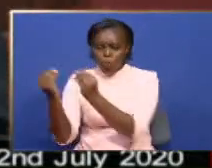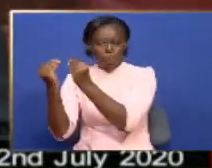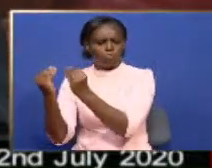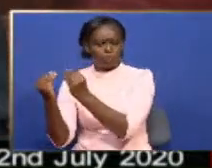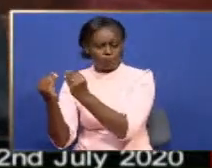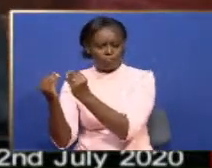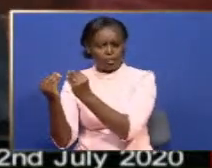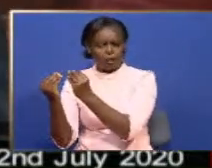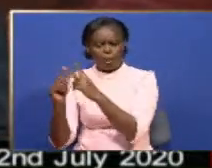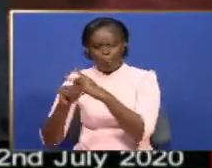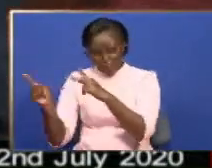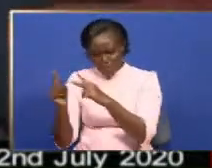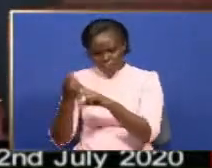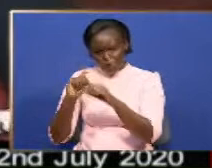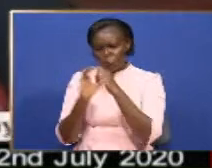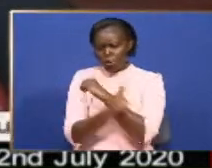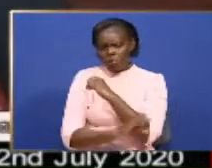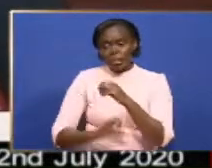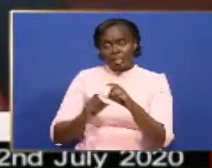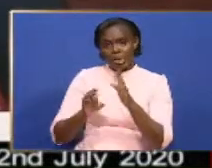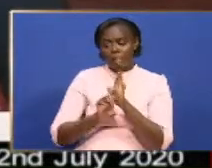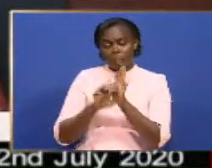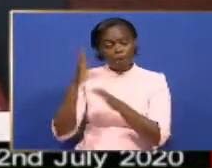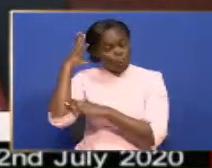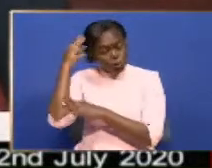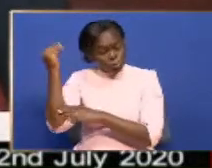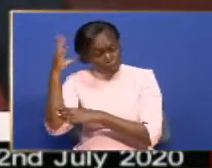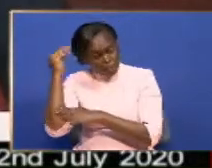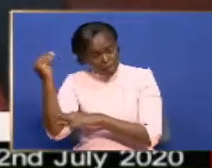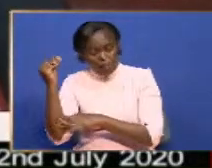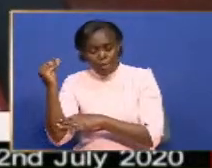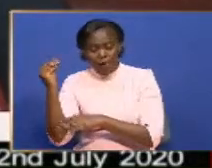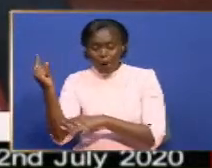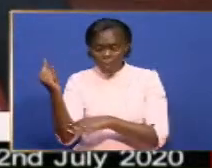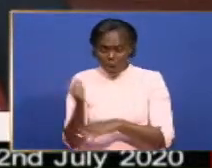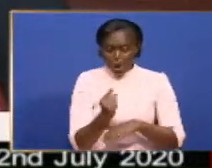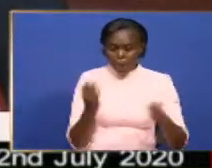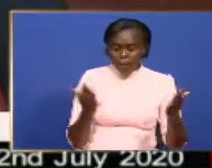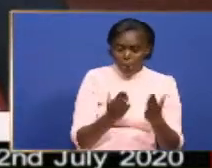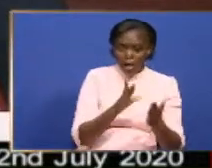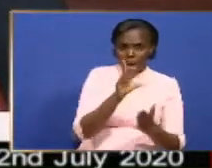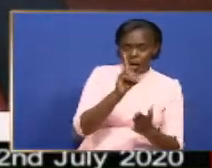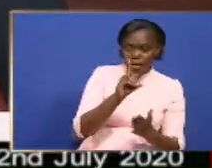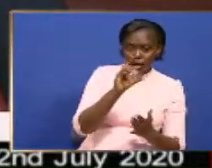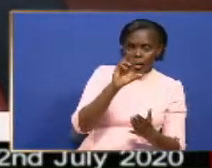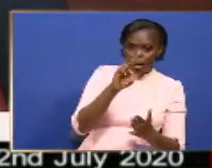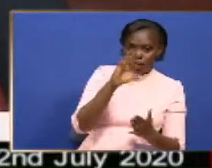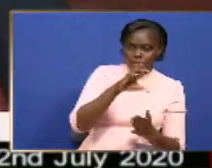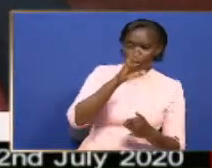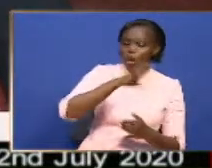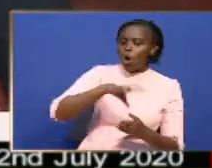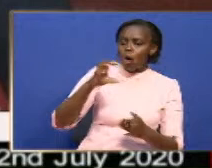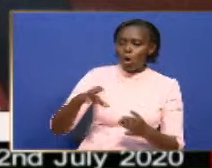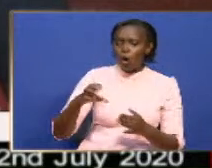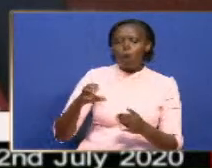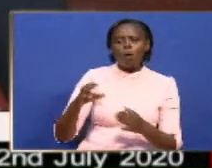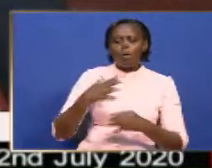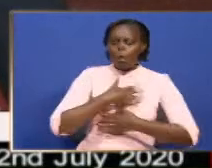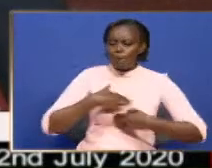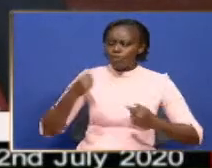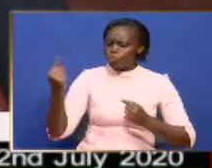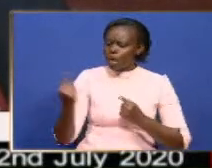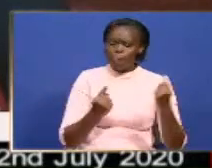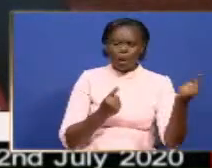countries, especially Somalia, this DRC, Congo, and the rest. Honorable Speaker,